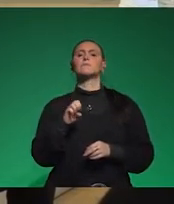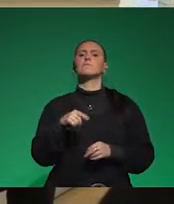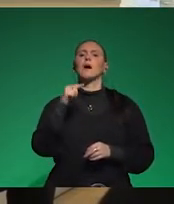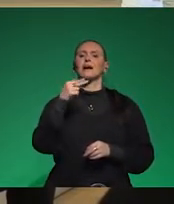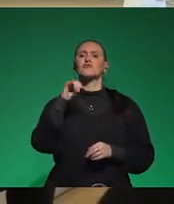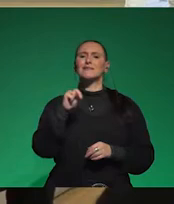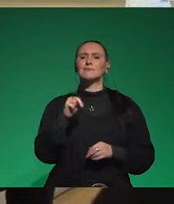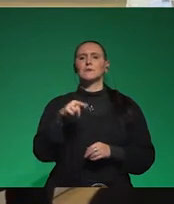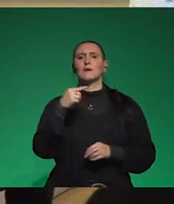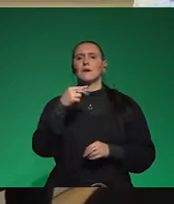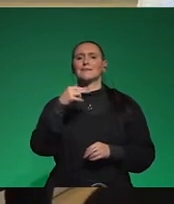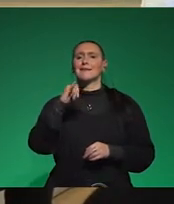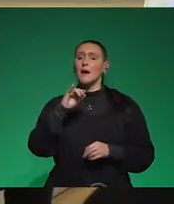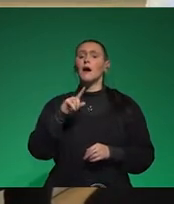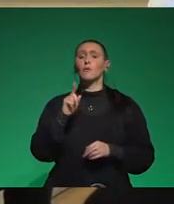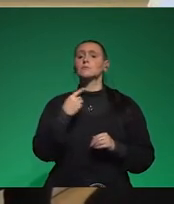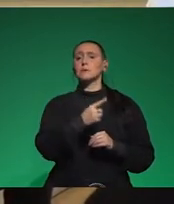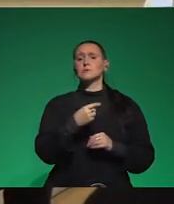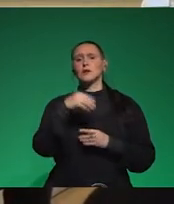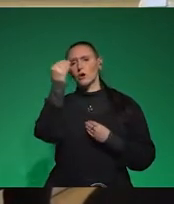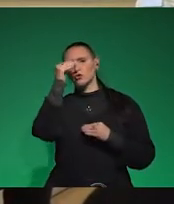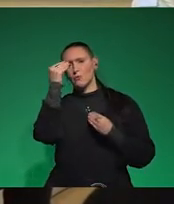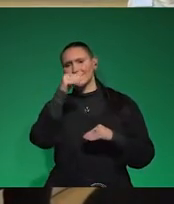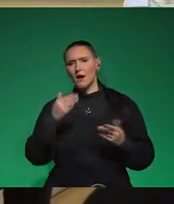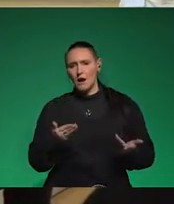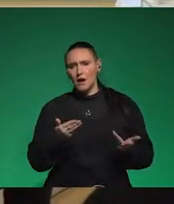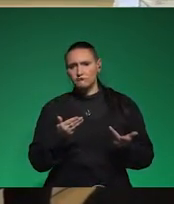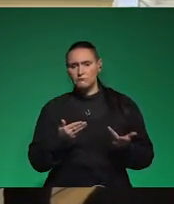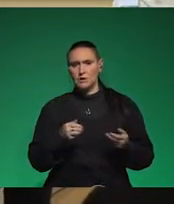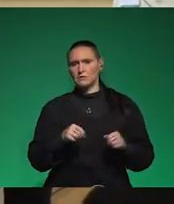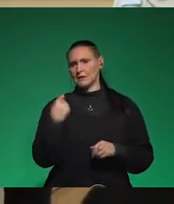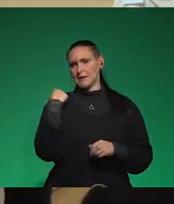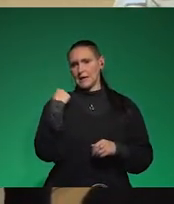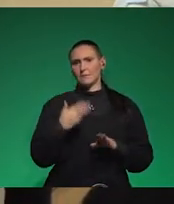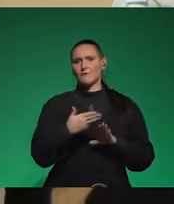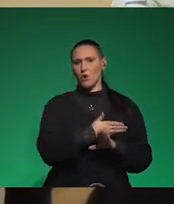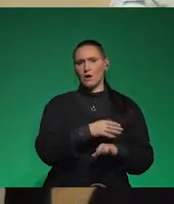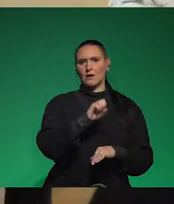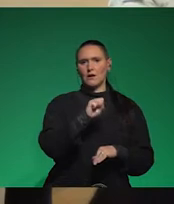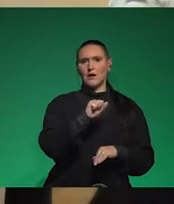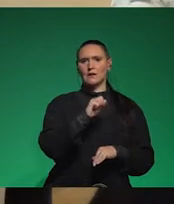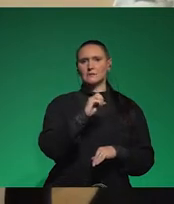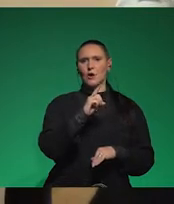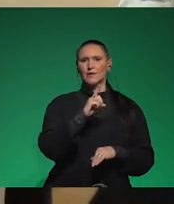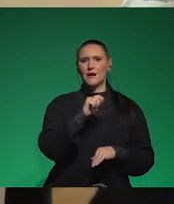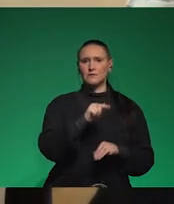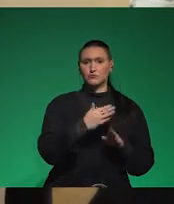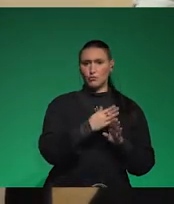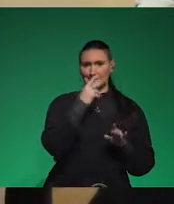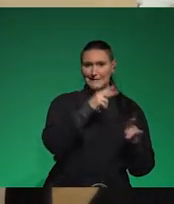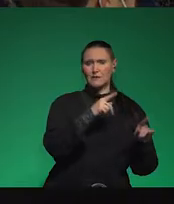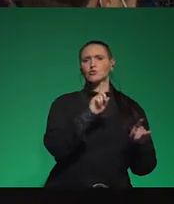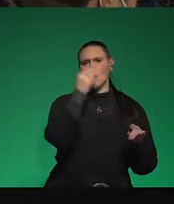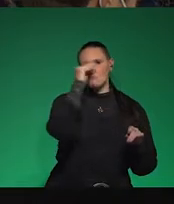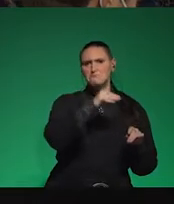the presentation by Saudat, we can also raise questions to Trinh Thi, who will be then